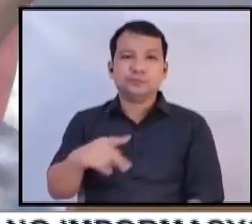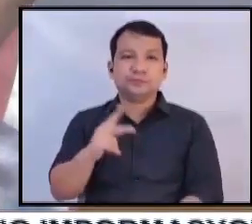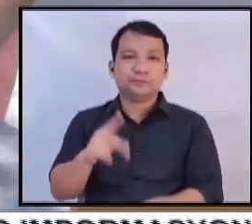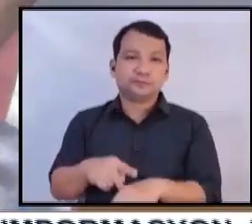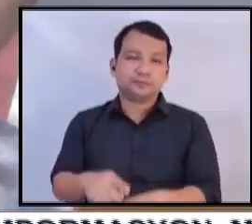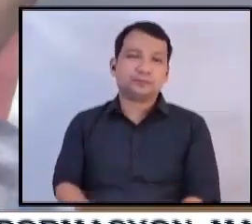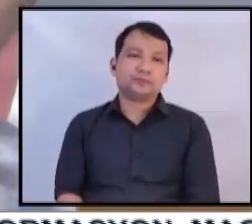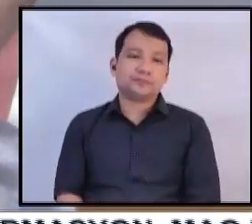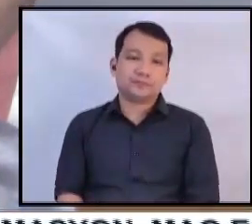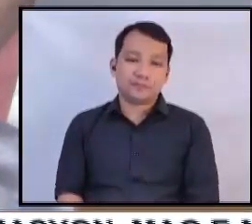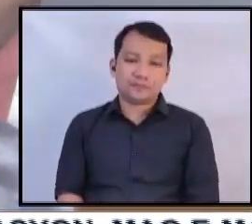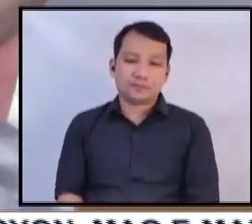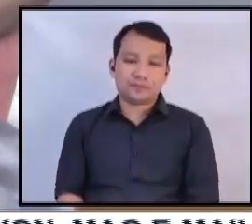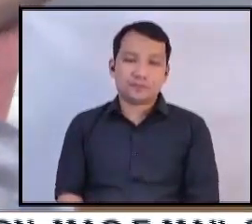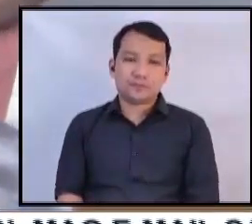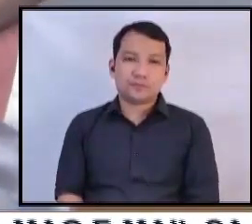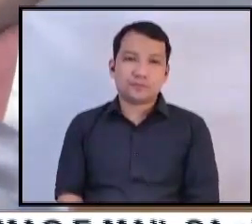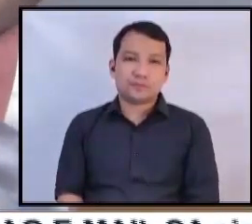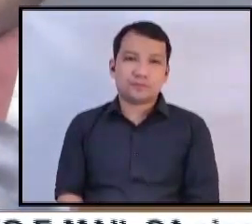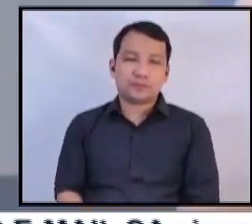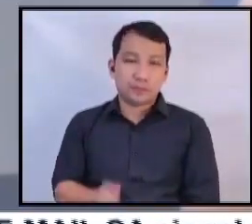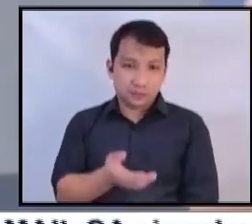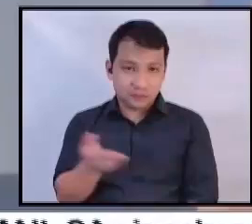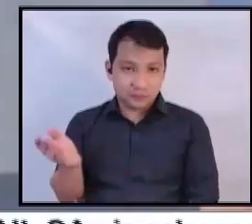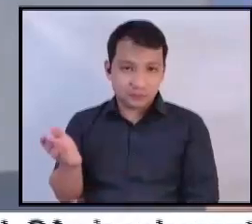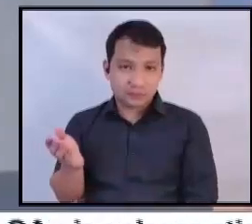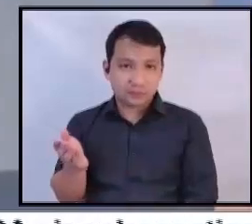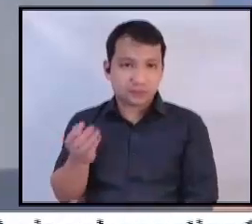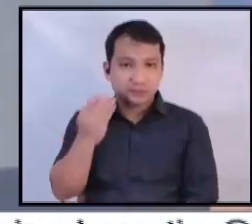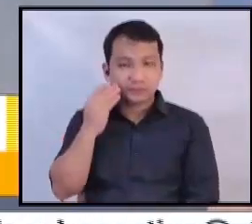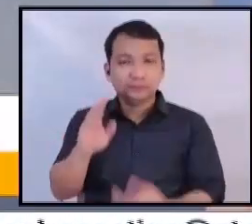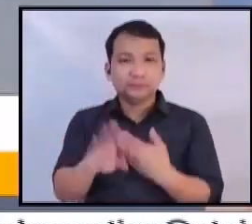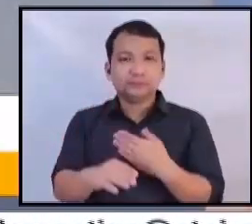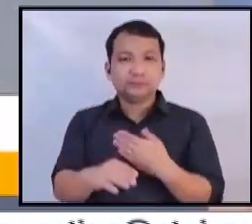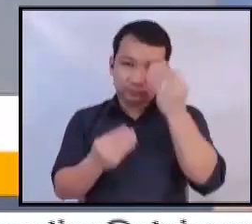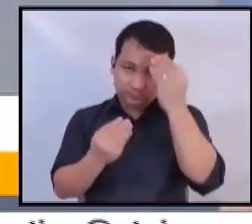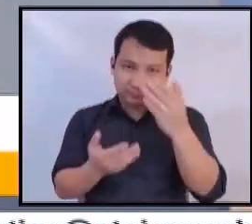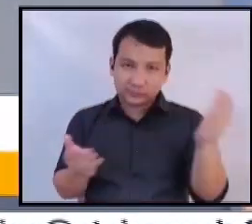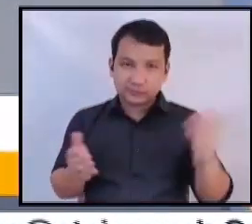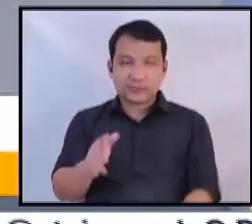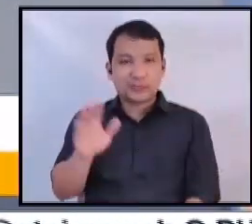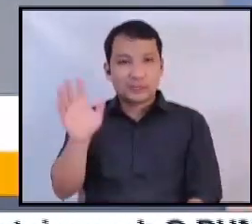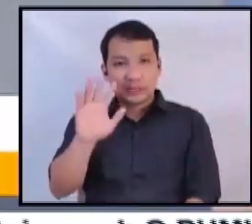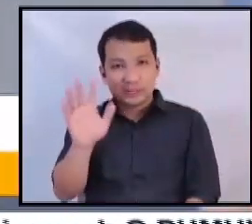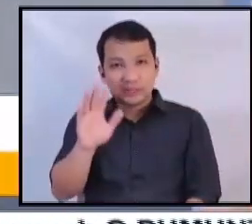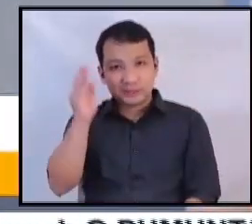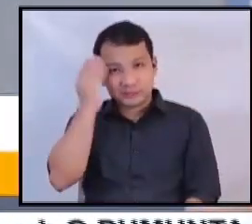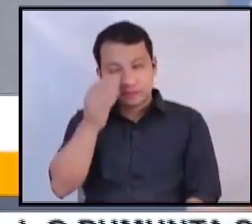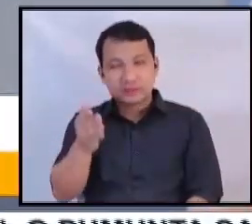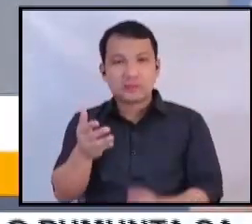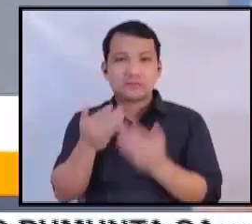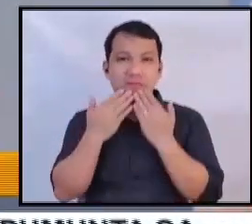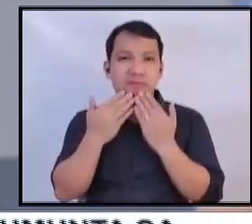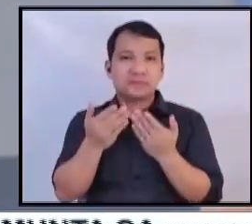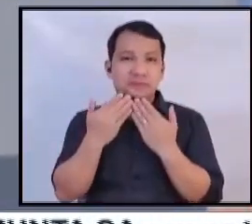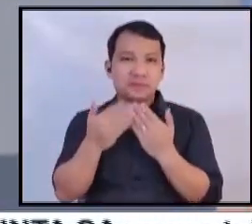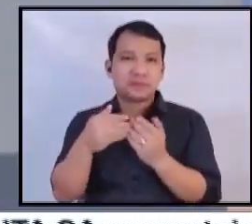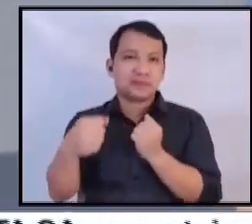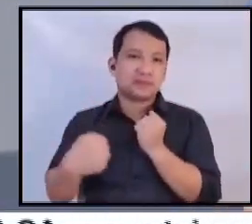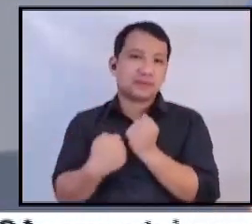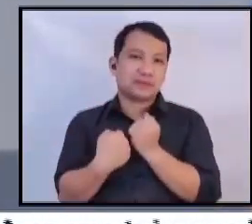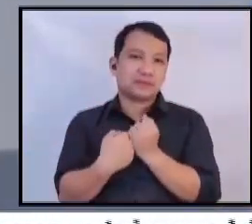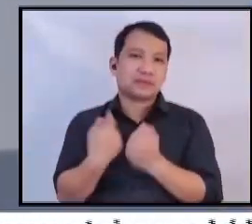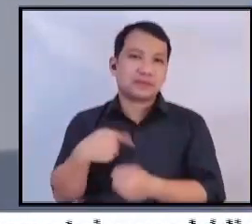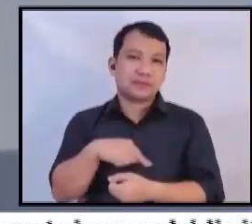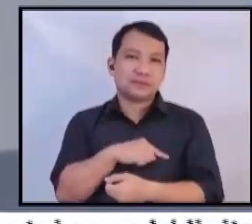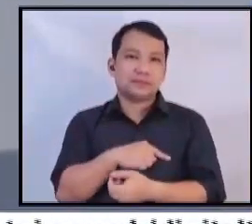Mirna, to everyone back home po, I just want to say hi and again, thank you so much for your support. Maraming salamat po.